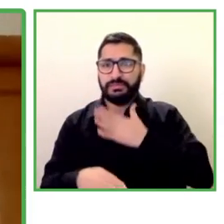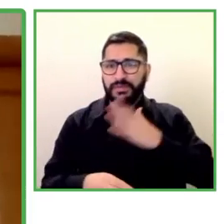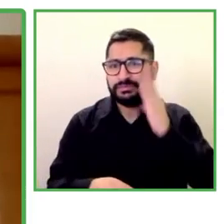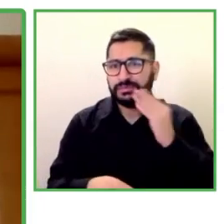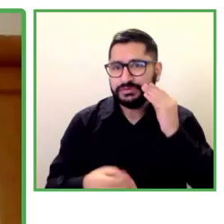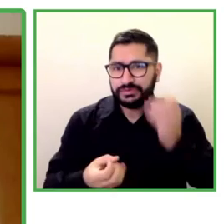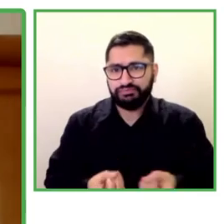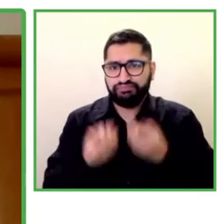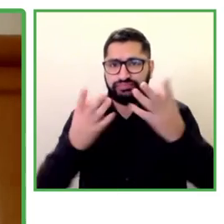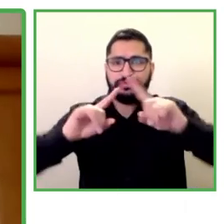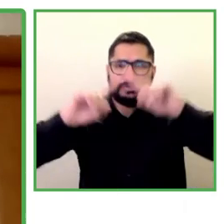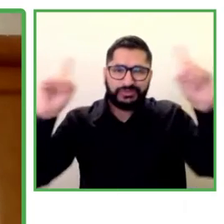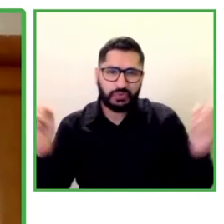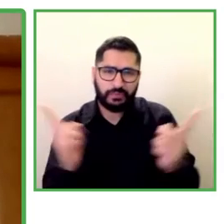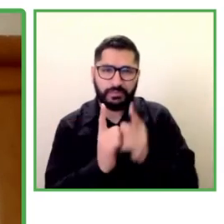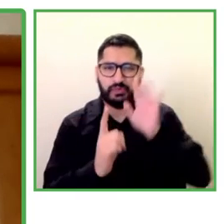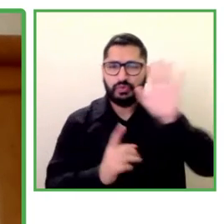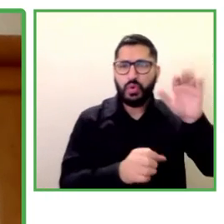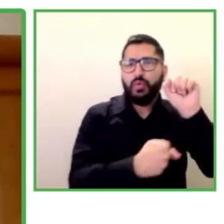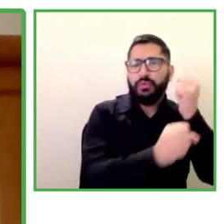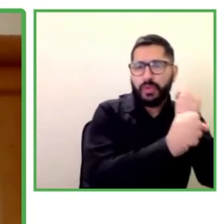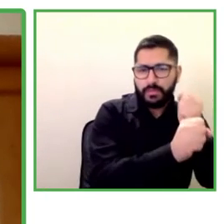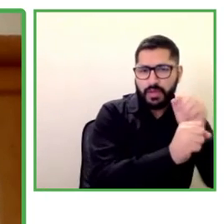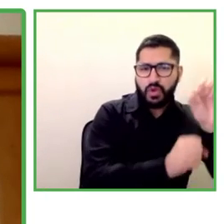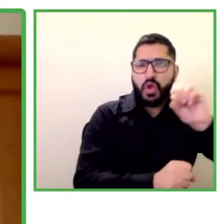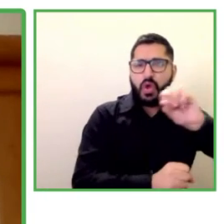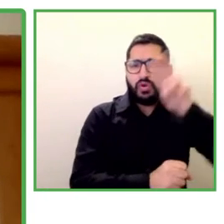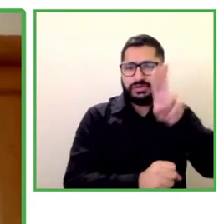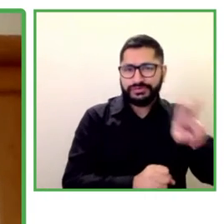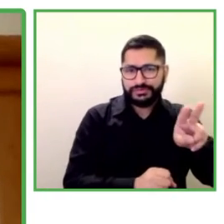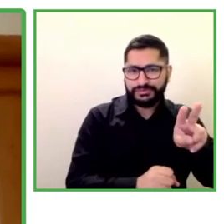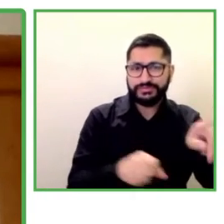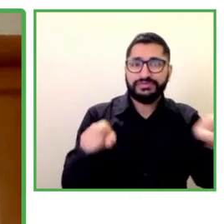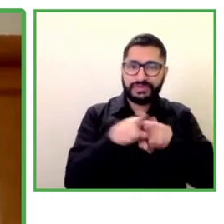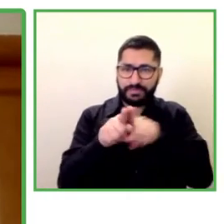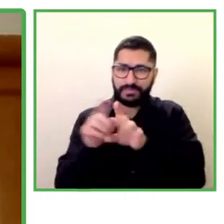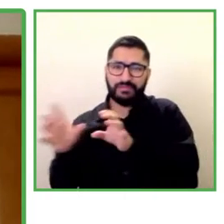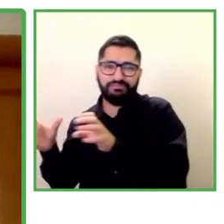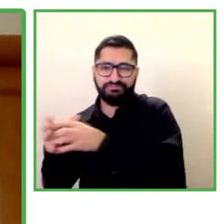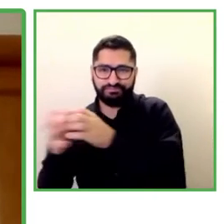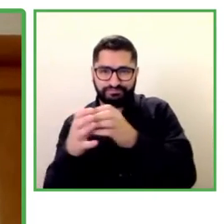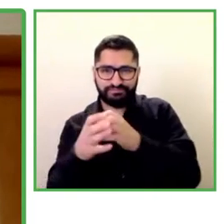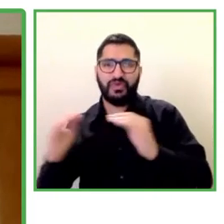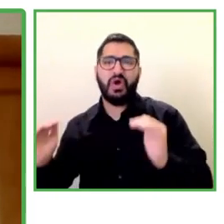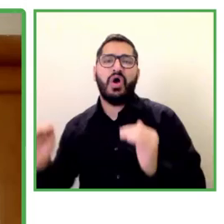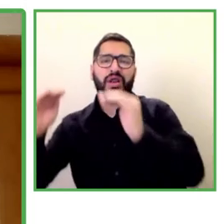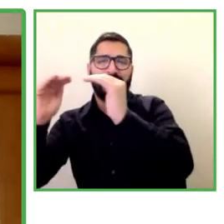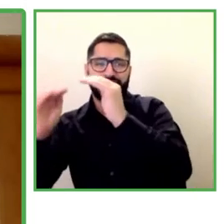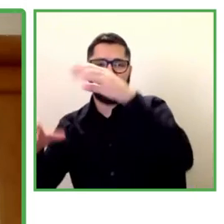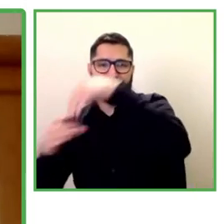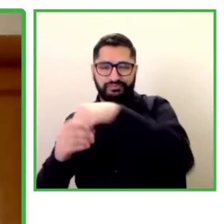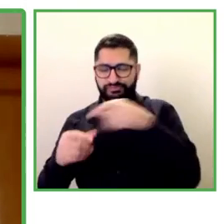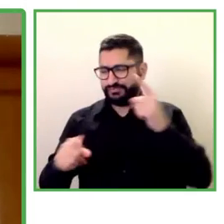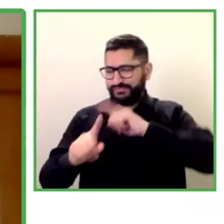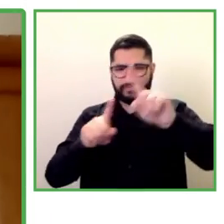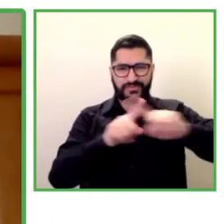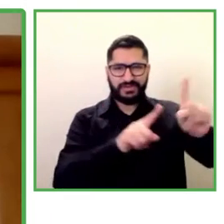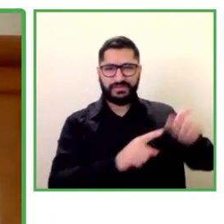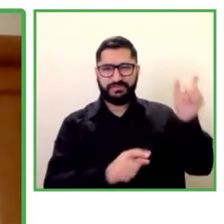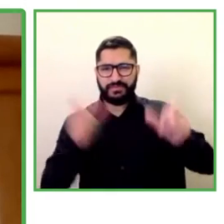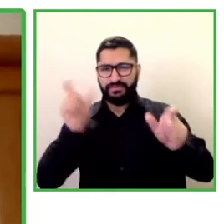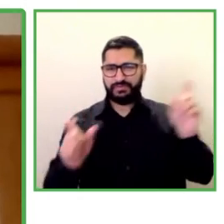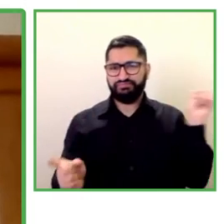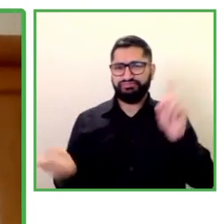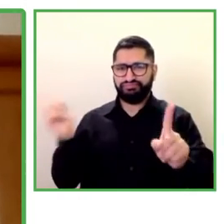presentation of the work that we do and the session itself, I want to invite you to listen to the five speakers that are going to be here with us